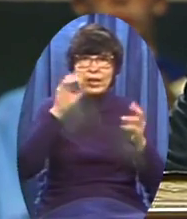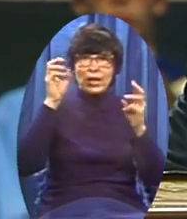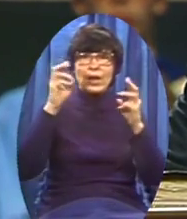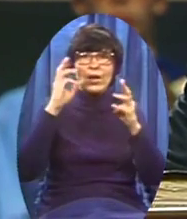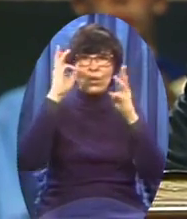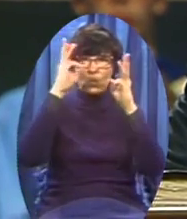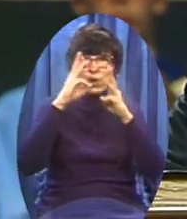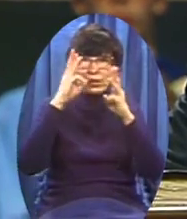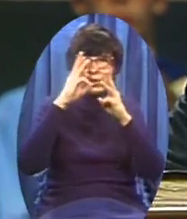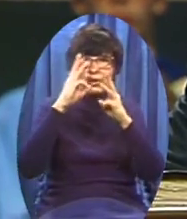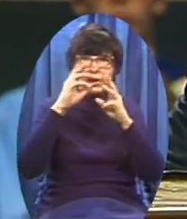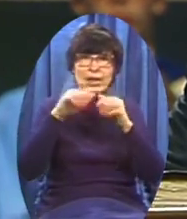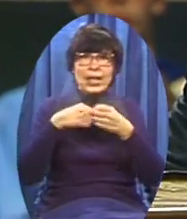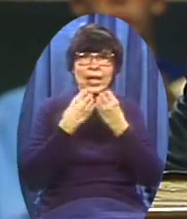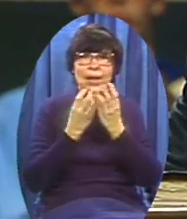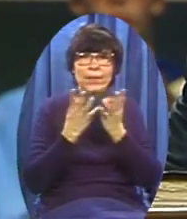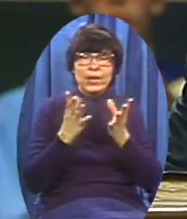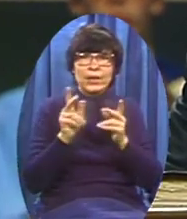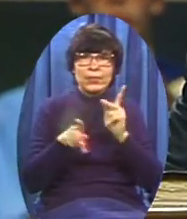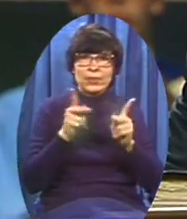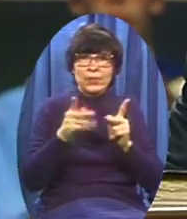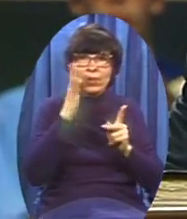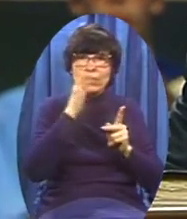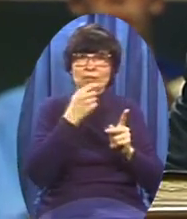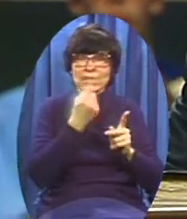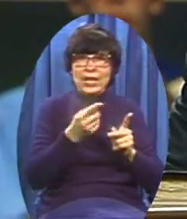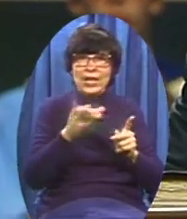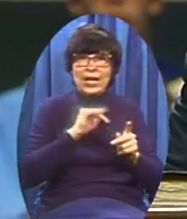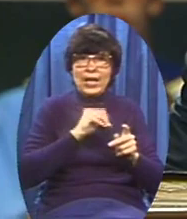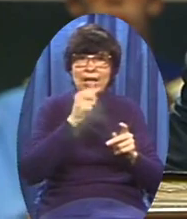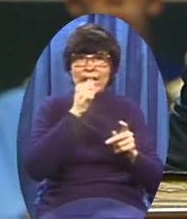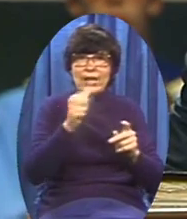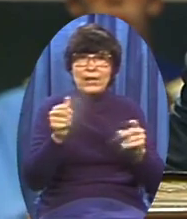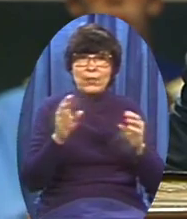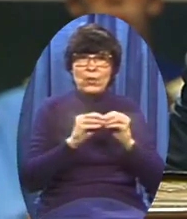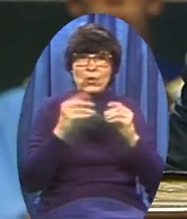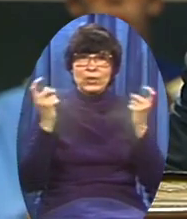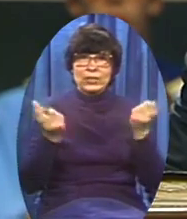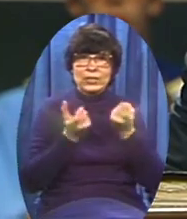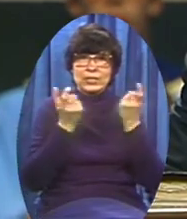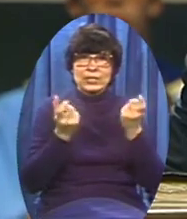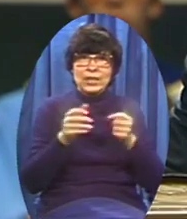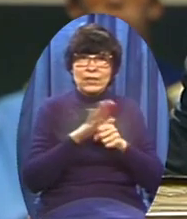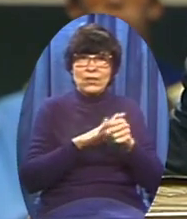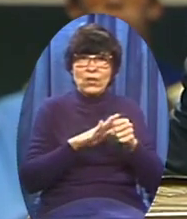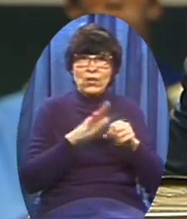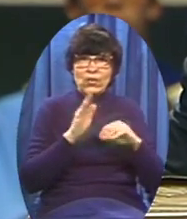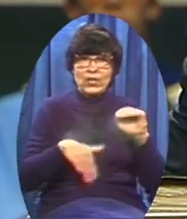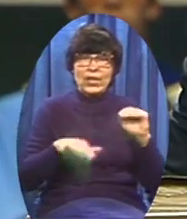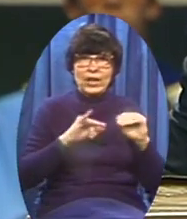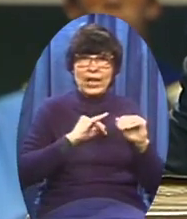I'm more sinful than I really am willing to admit. I know it, I